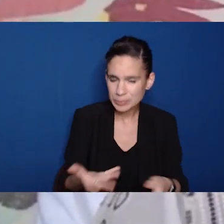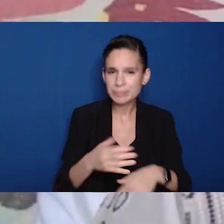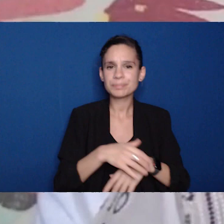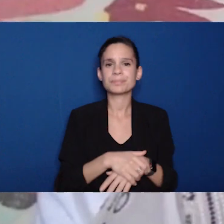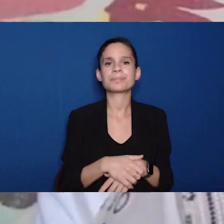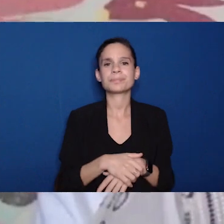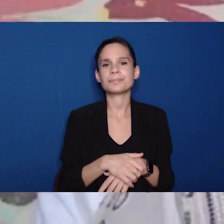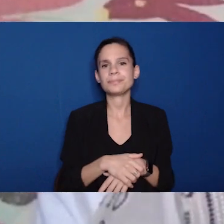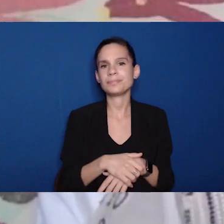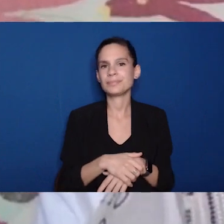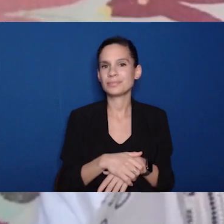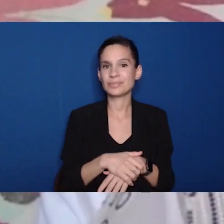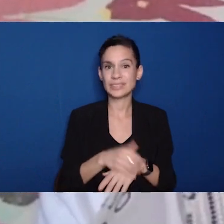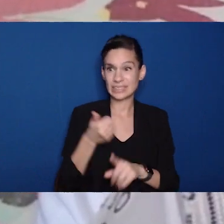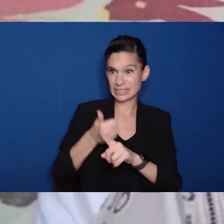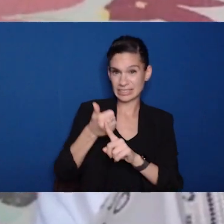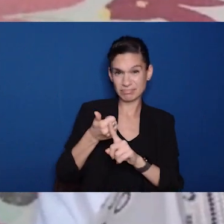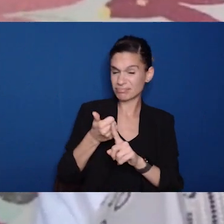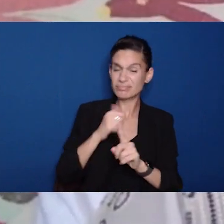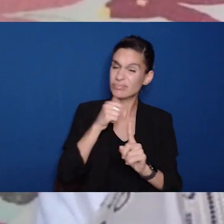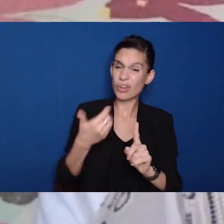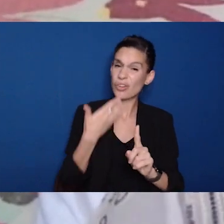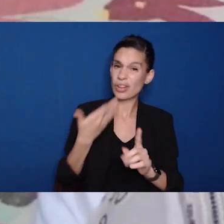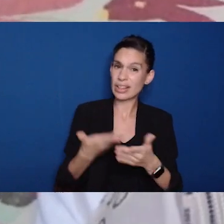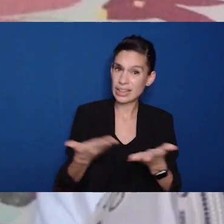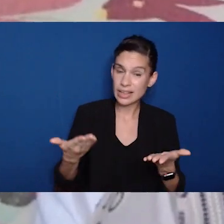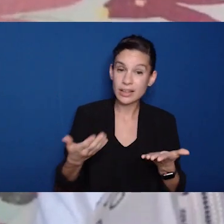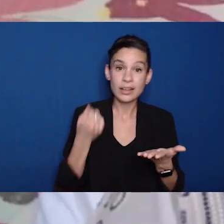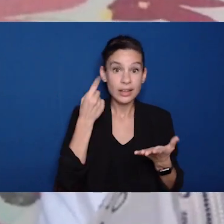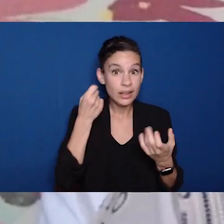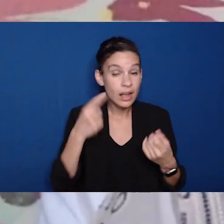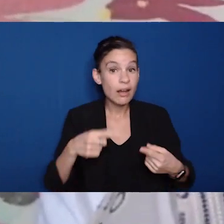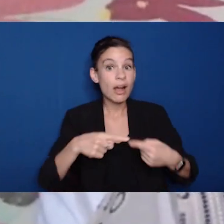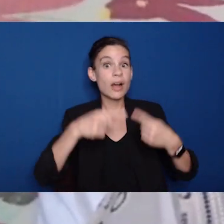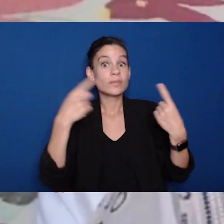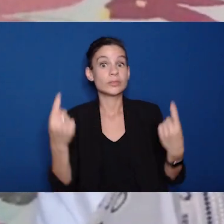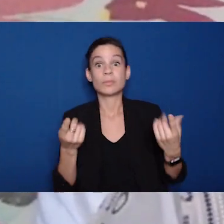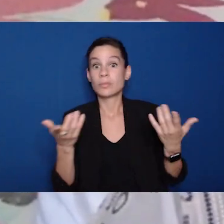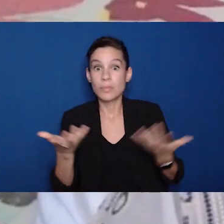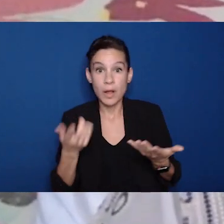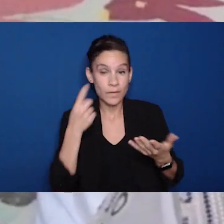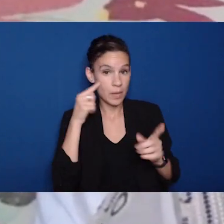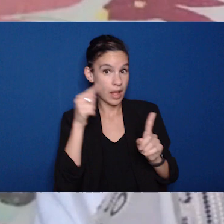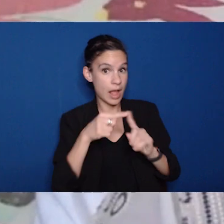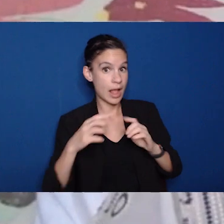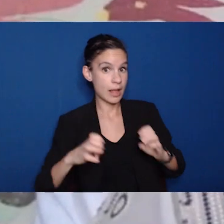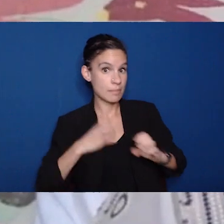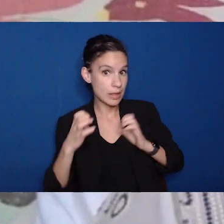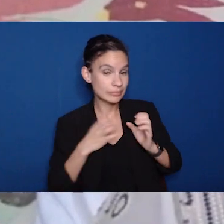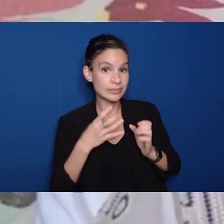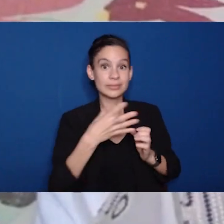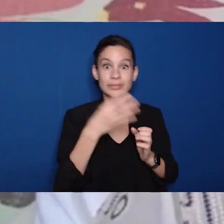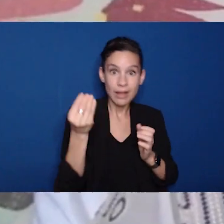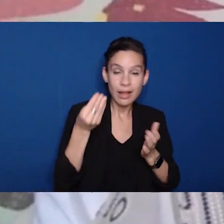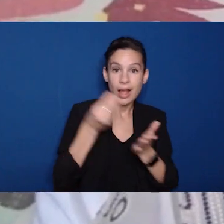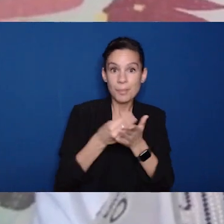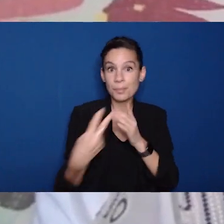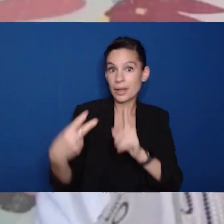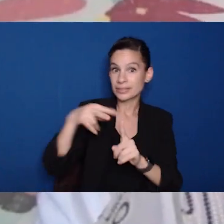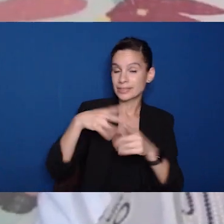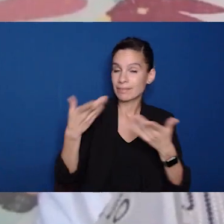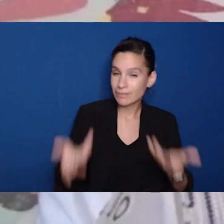So I think it's not so great. I think the flip side of this, from both a emotional and an